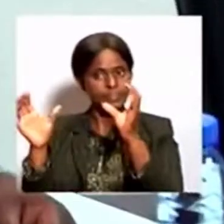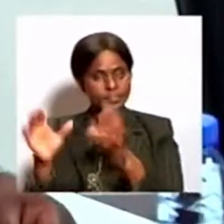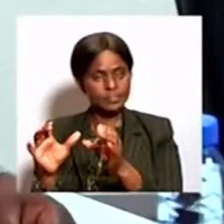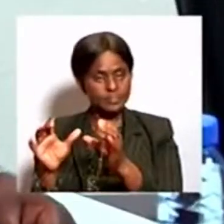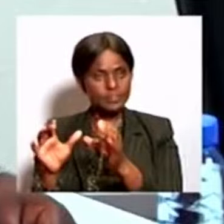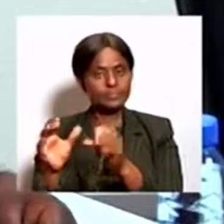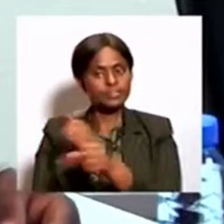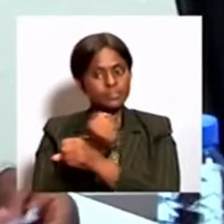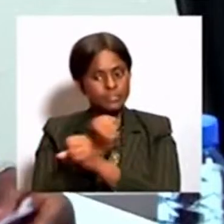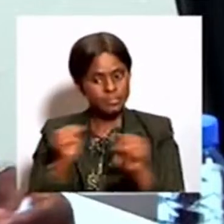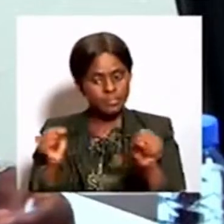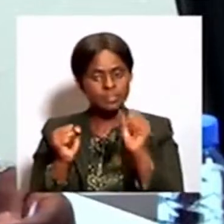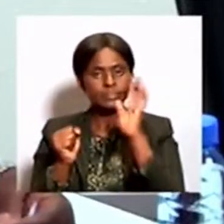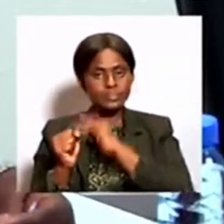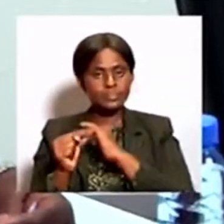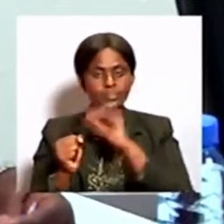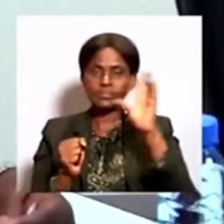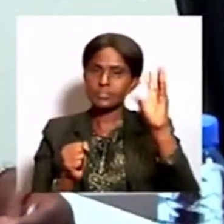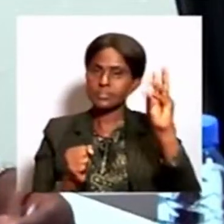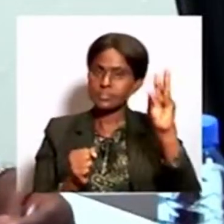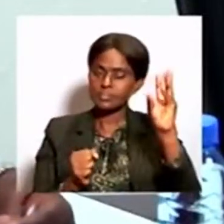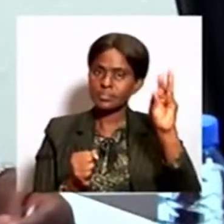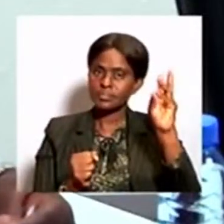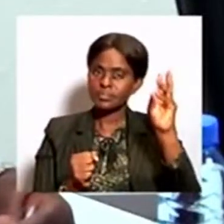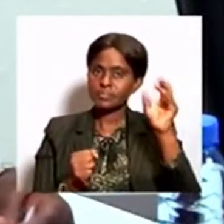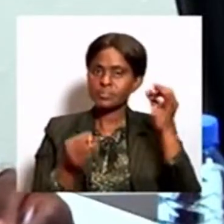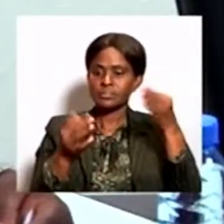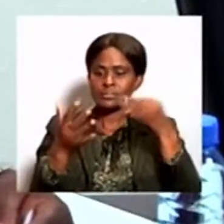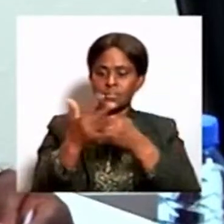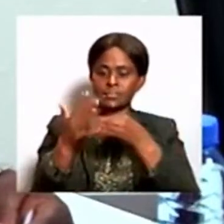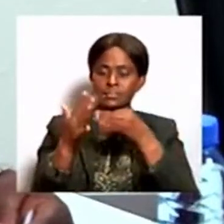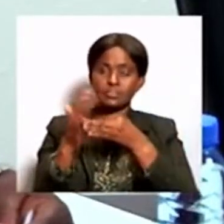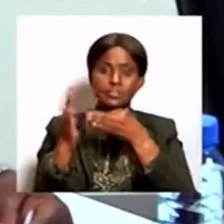they resolved on the 6th February